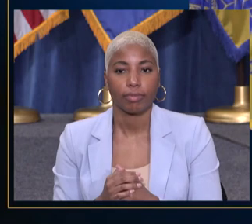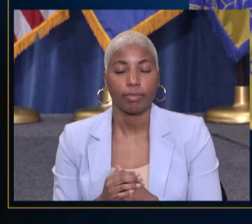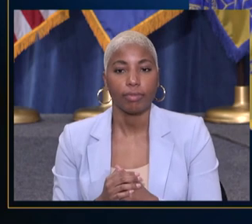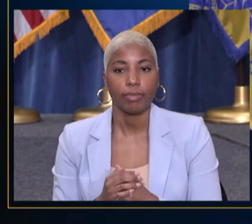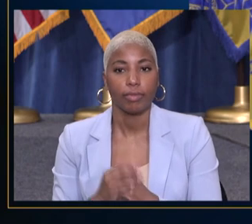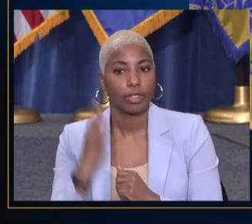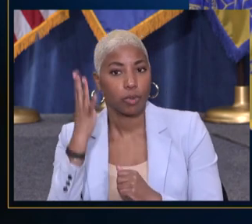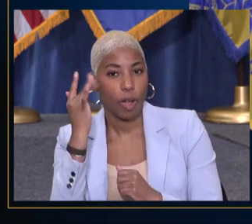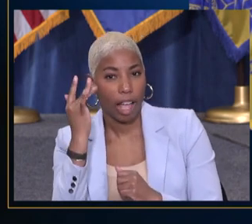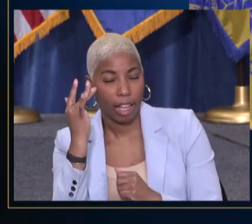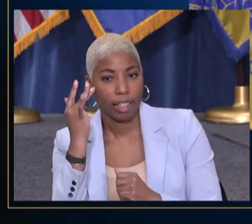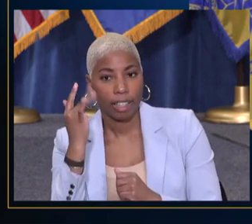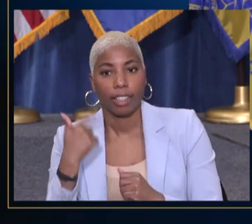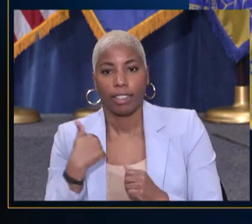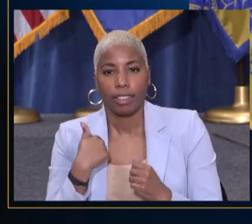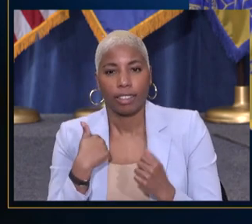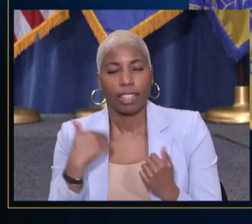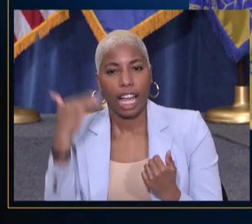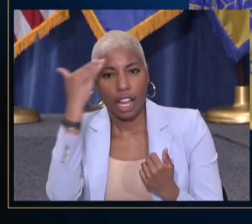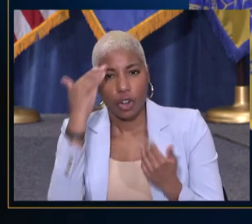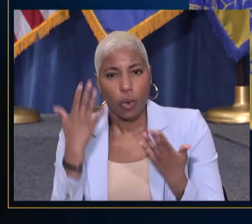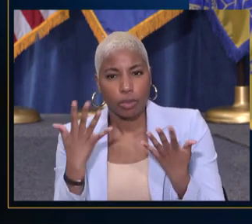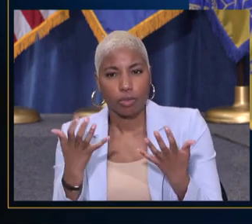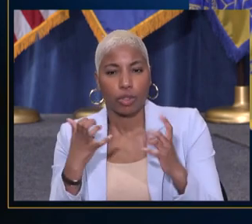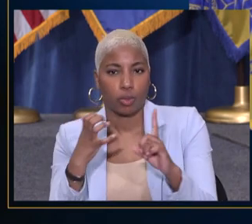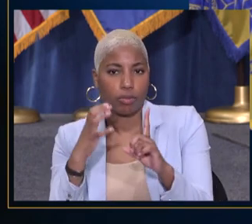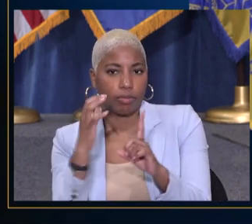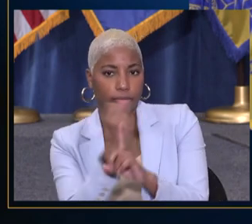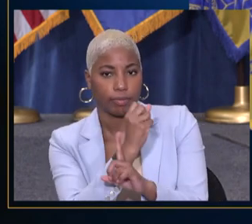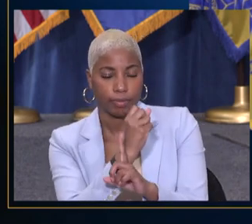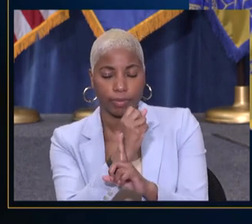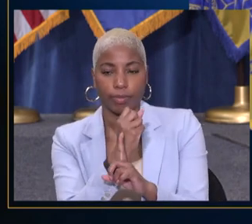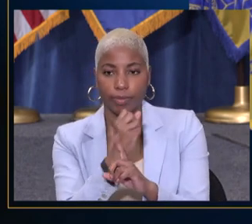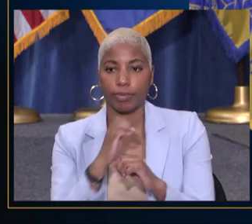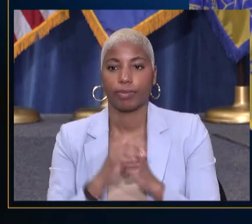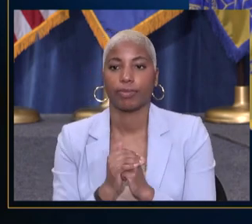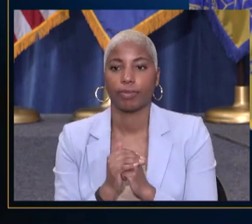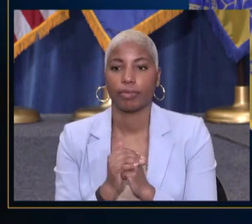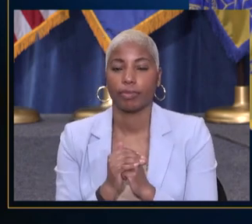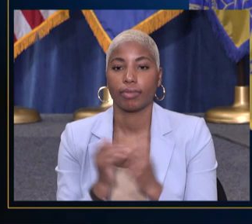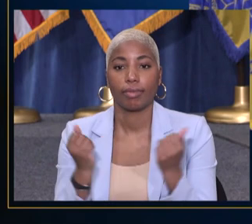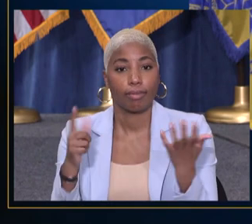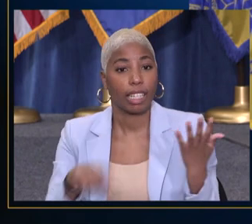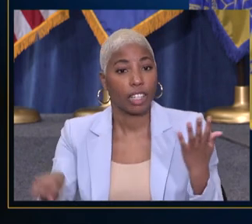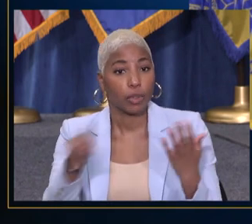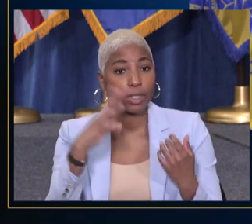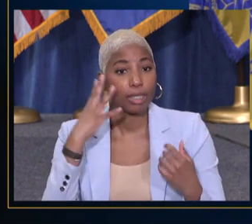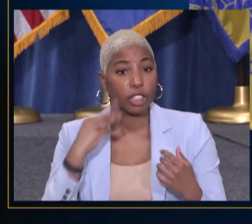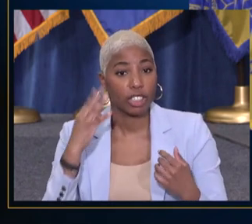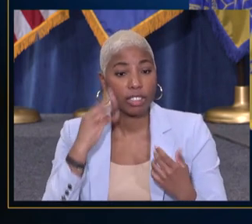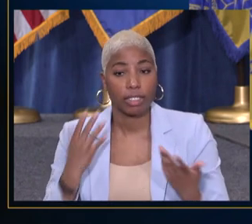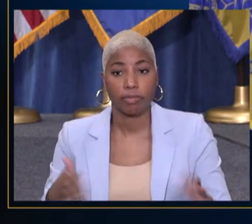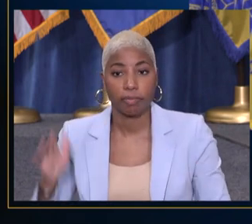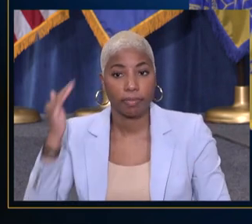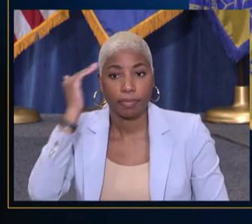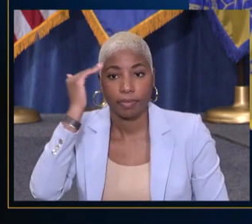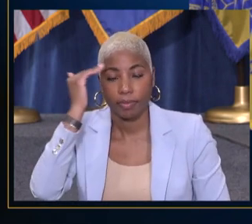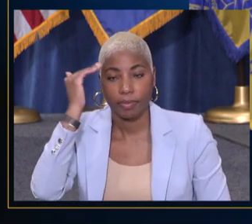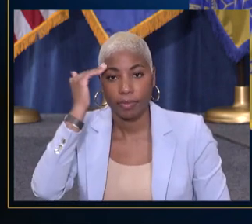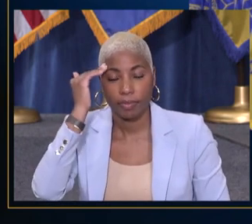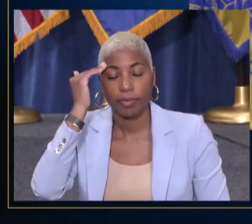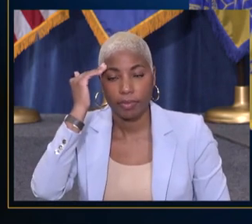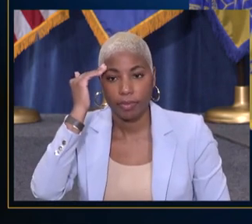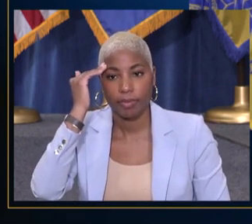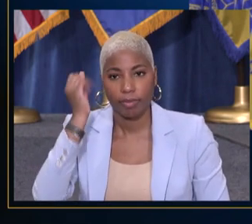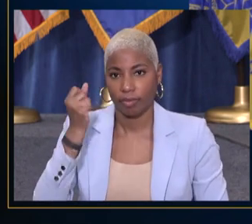because I know what you're trying to accomplish. I know what many of you've gone through. I know why